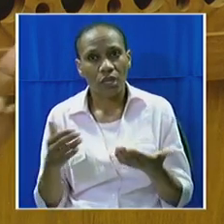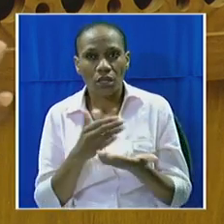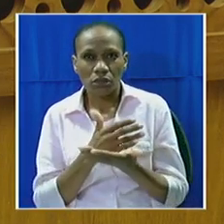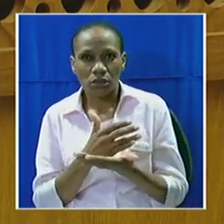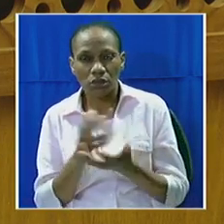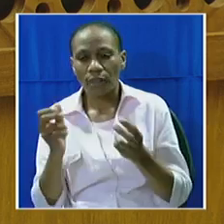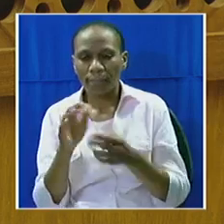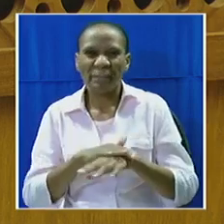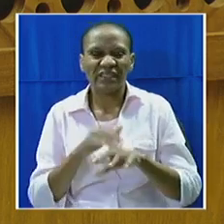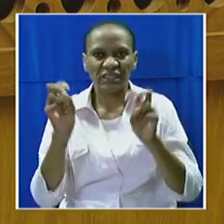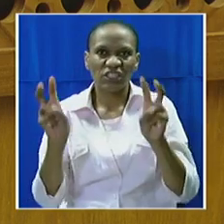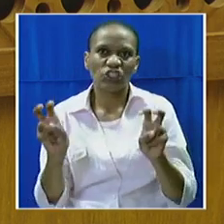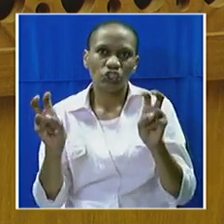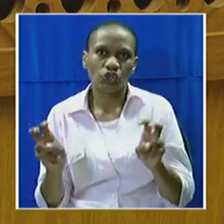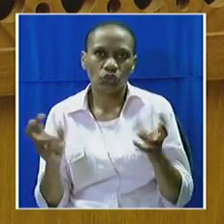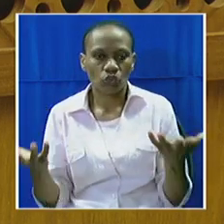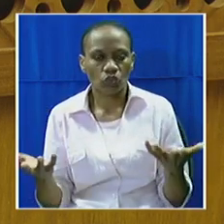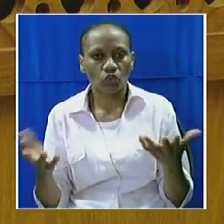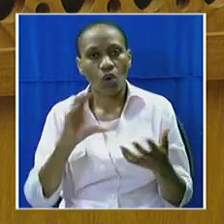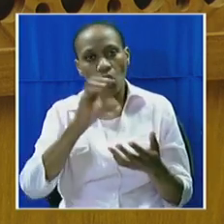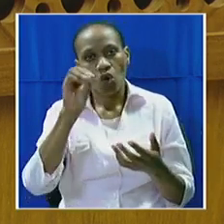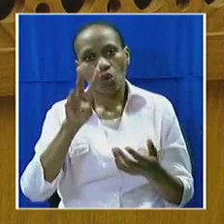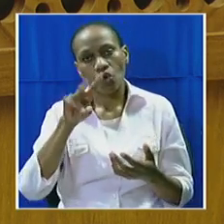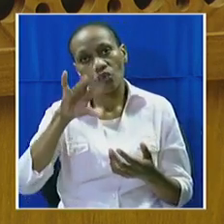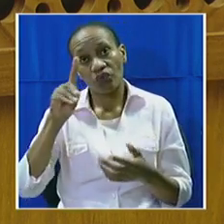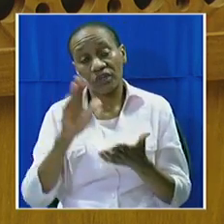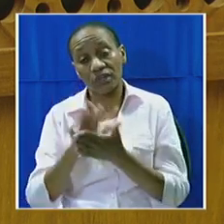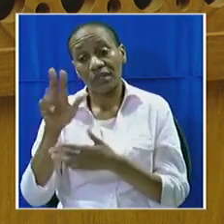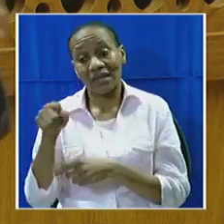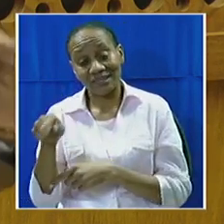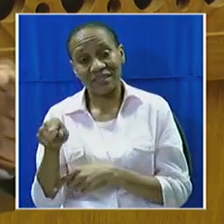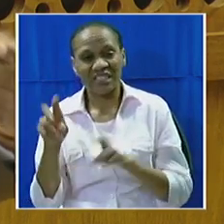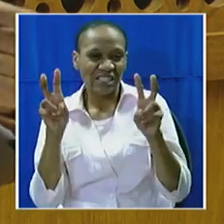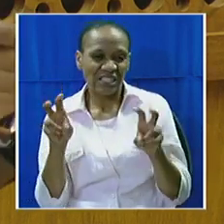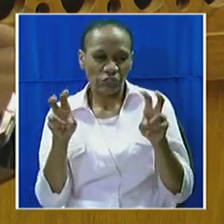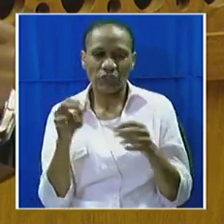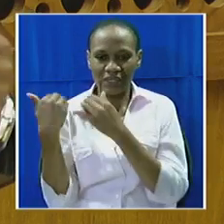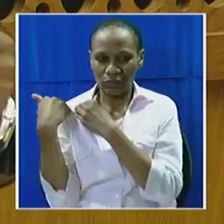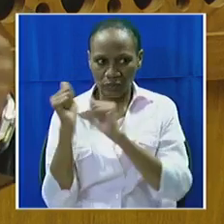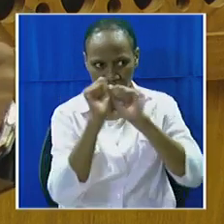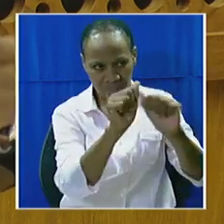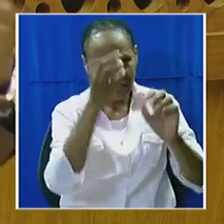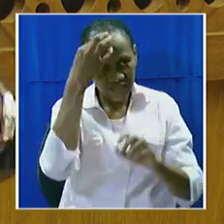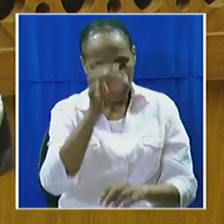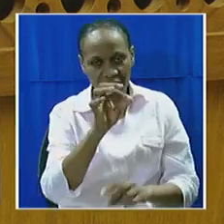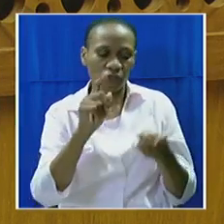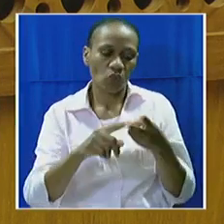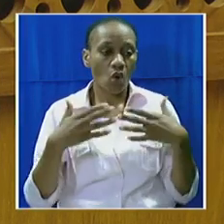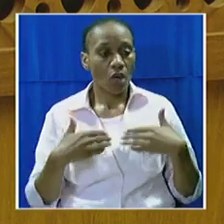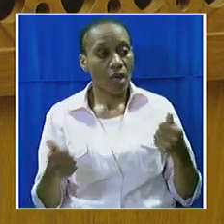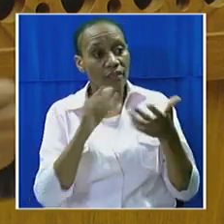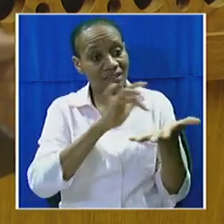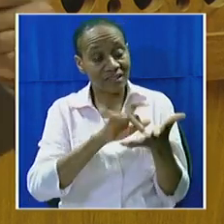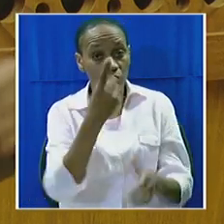basic issues. This issue of COVID-19 is not going to be a matter of government and health services